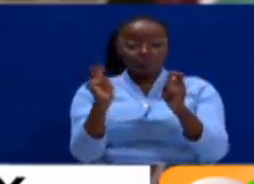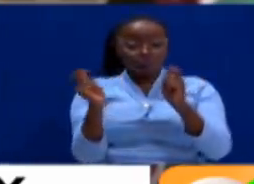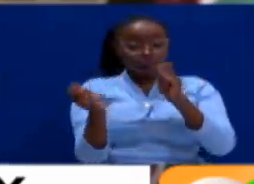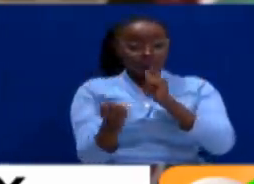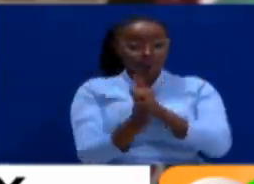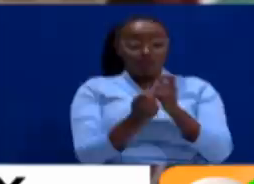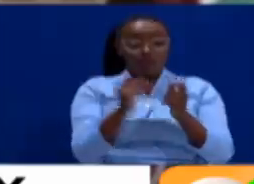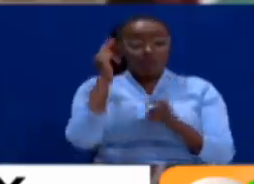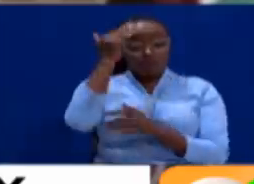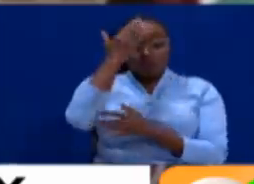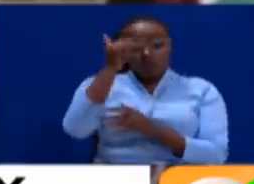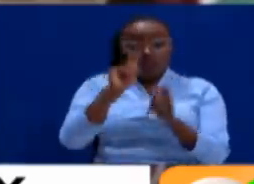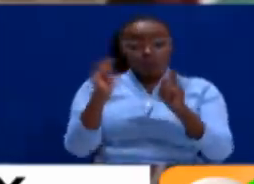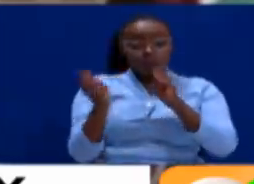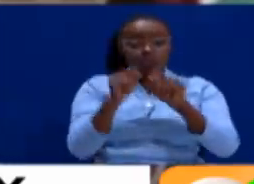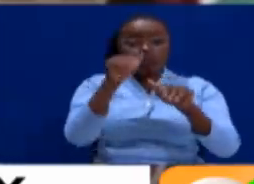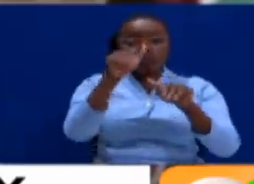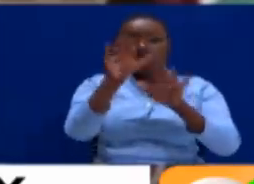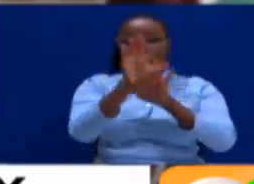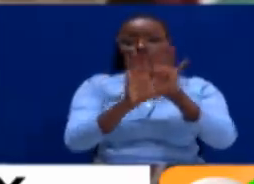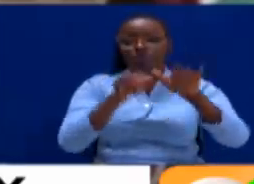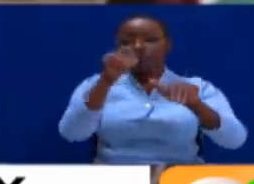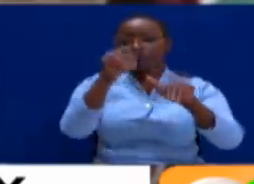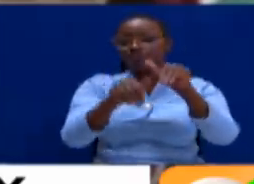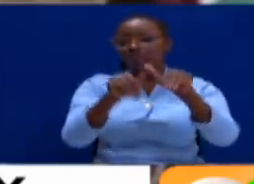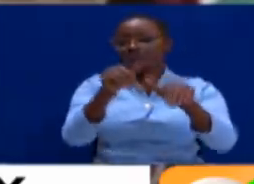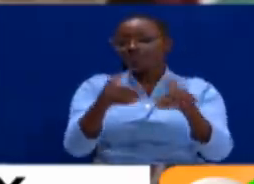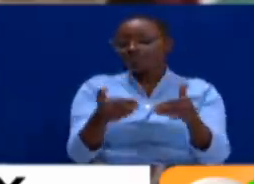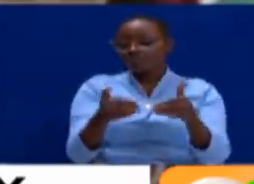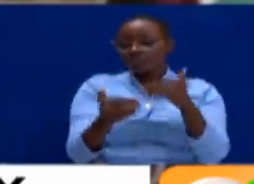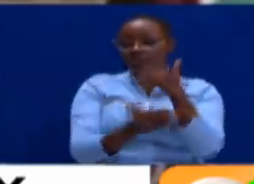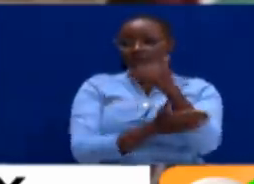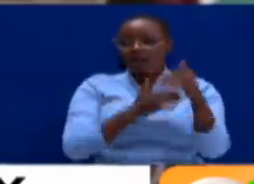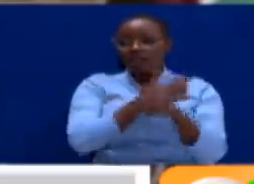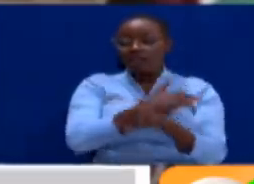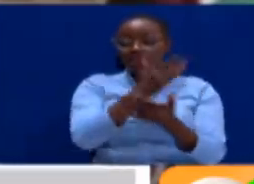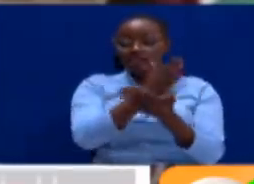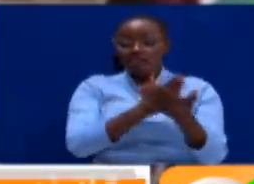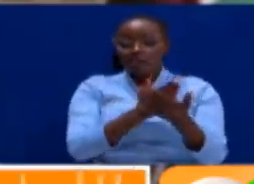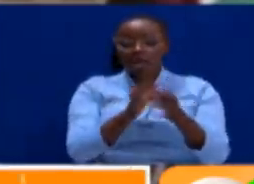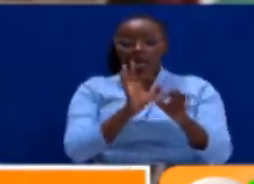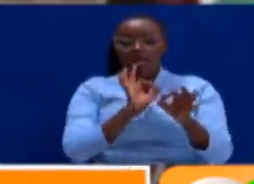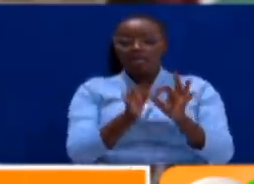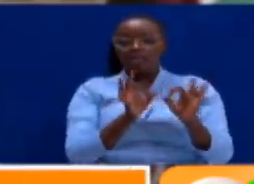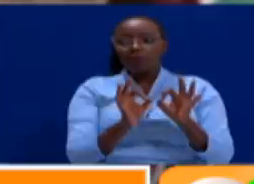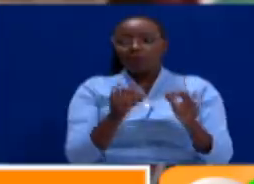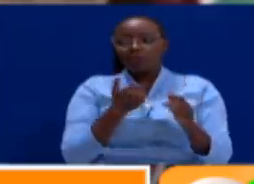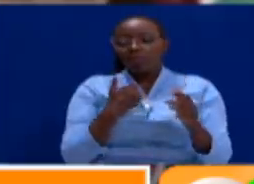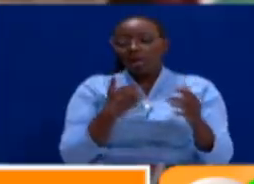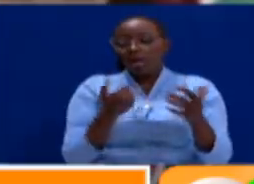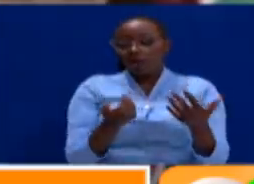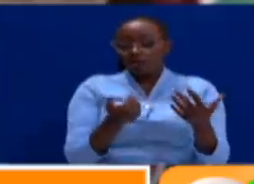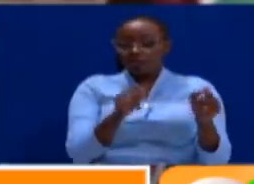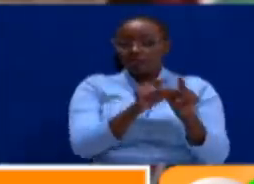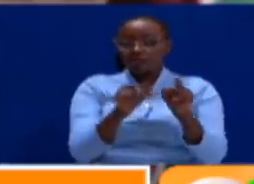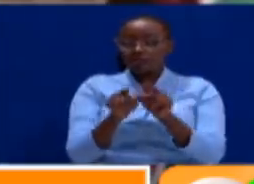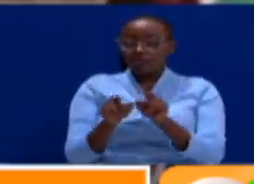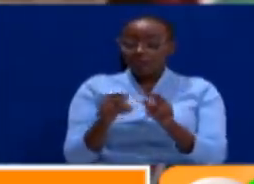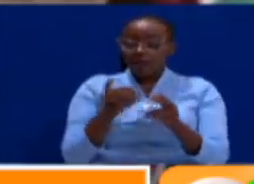the reason for the referendum. So it is unfortunate that some have interpreted